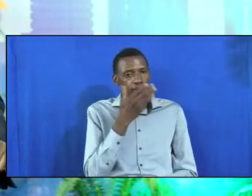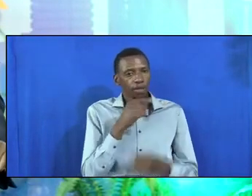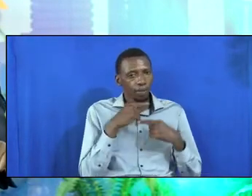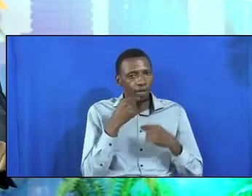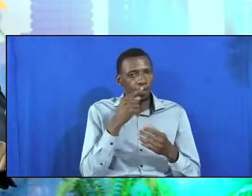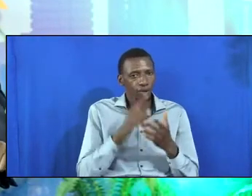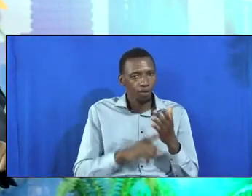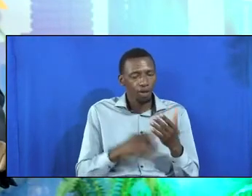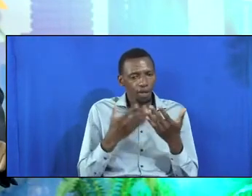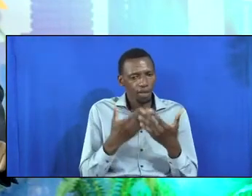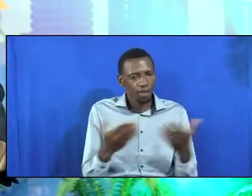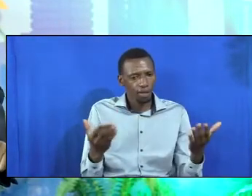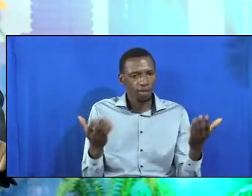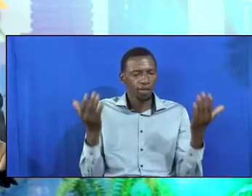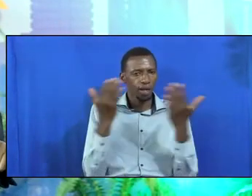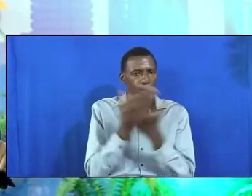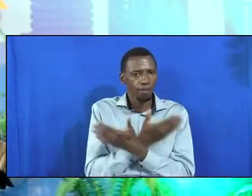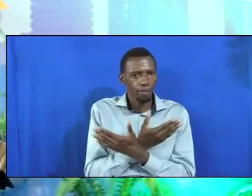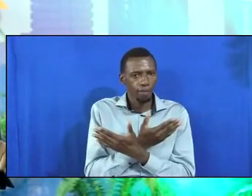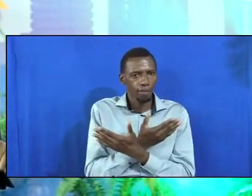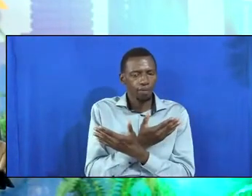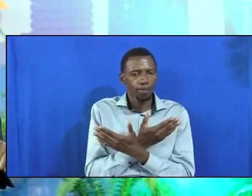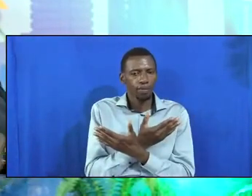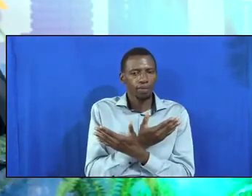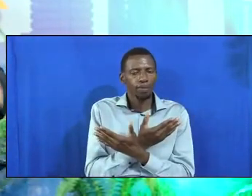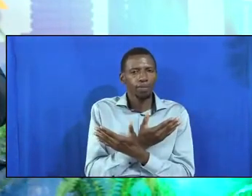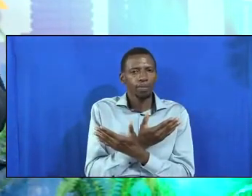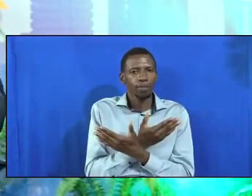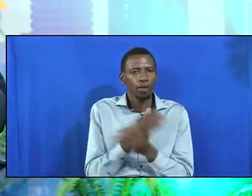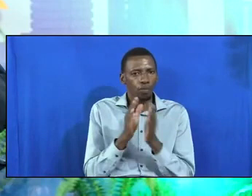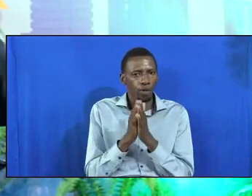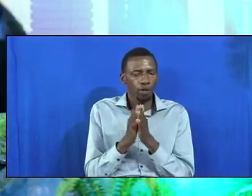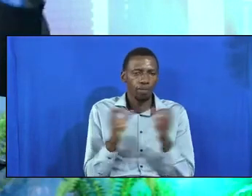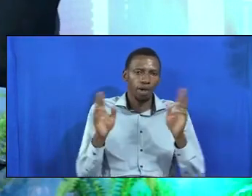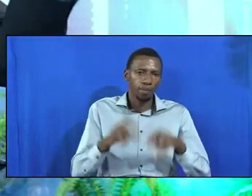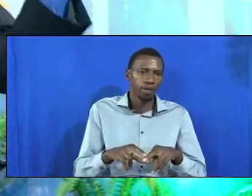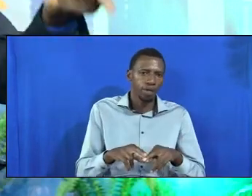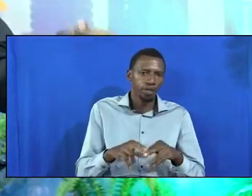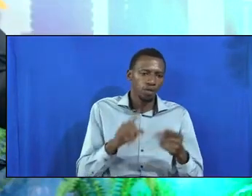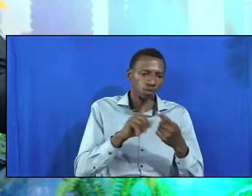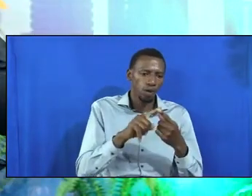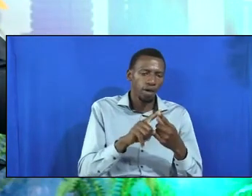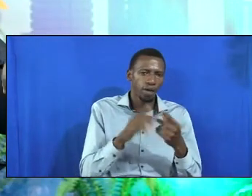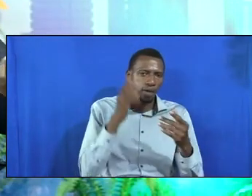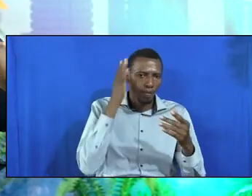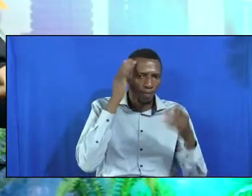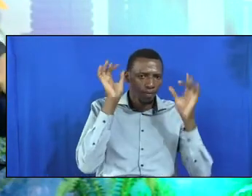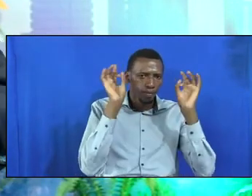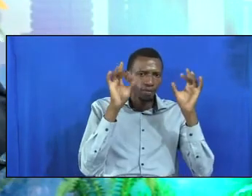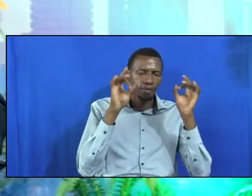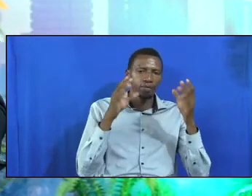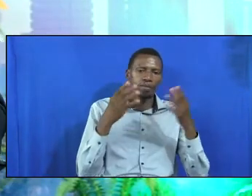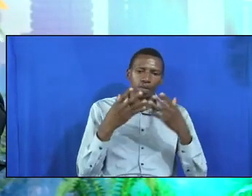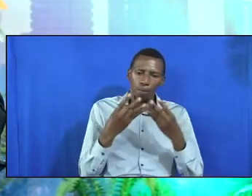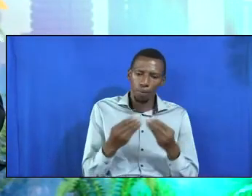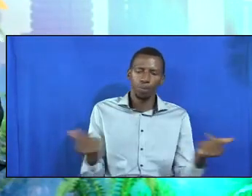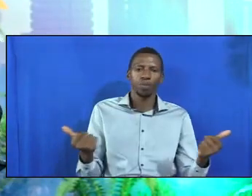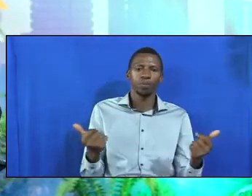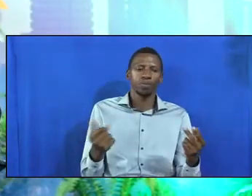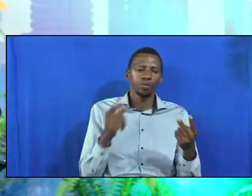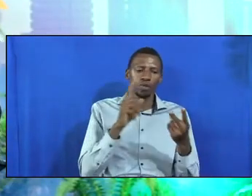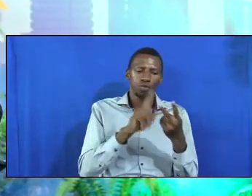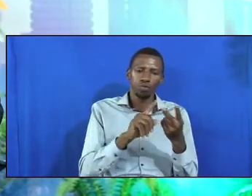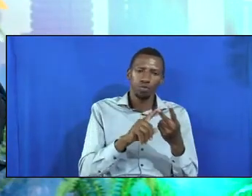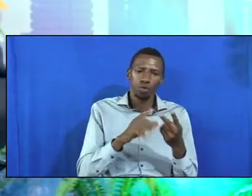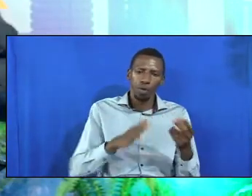of prayer. One, my headache has gone. Two, the man who did not appear there, my husband, he has